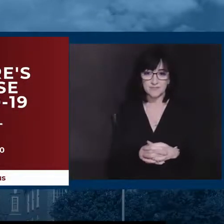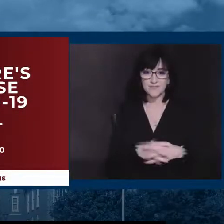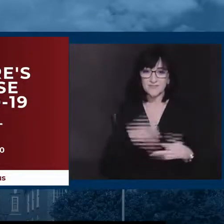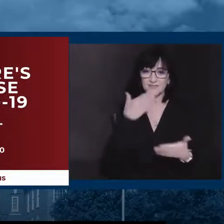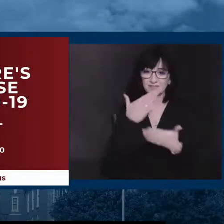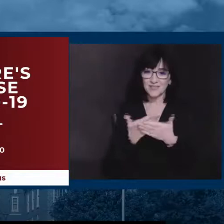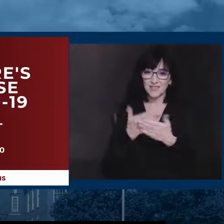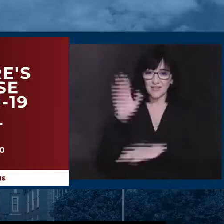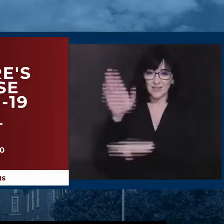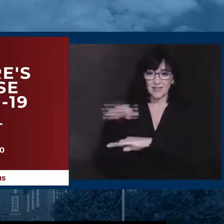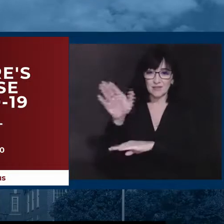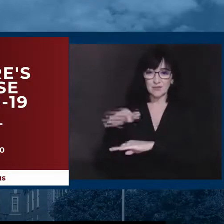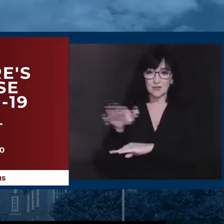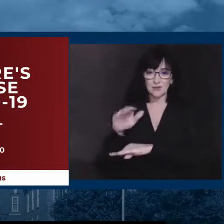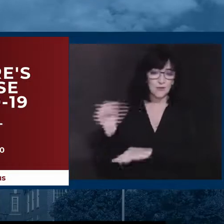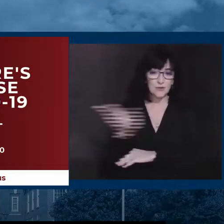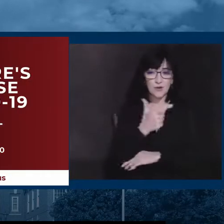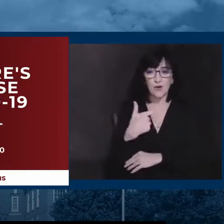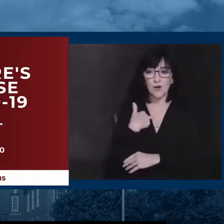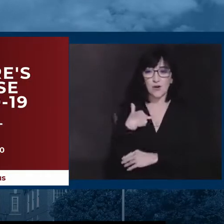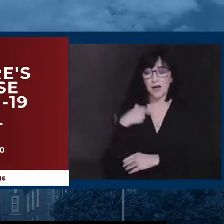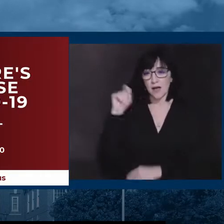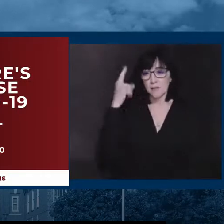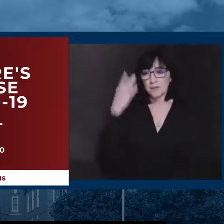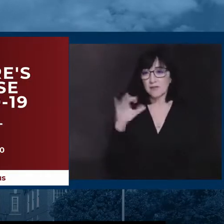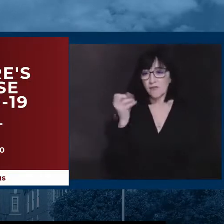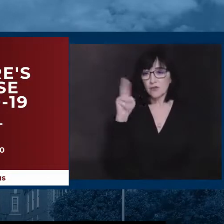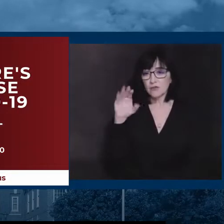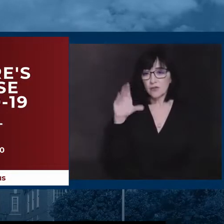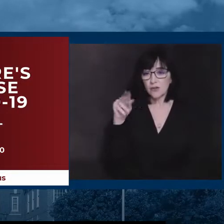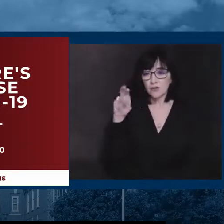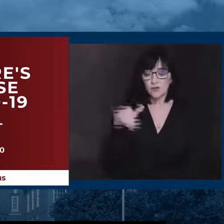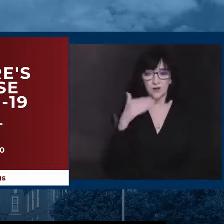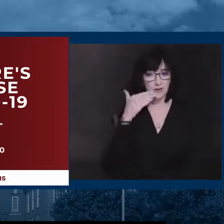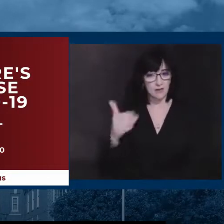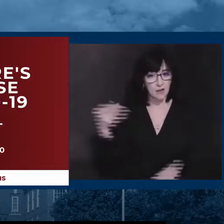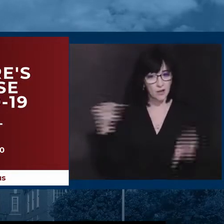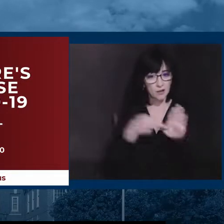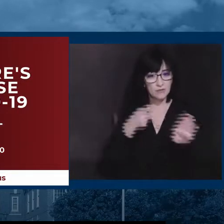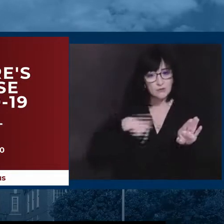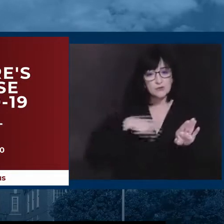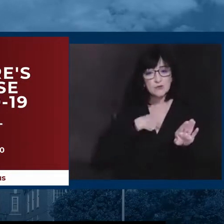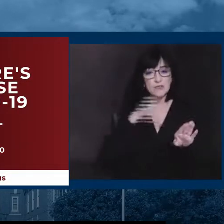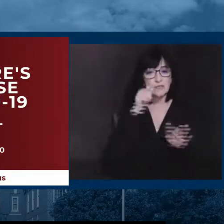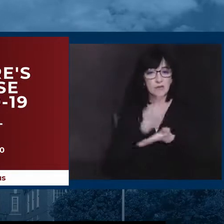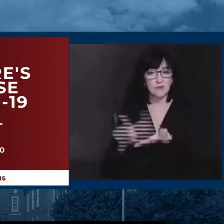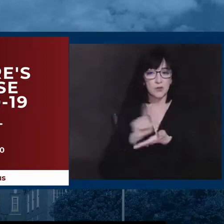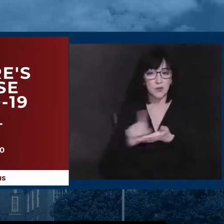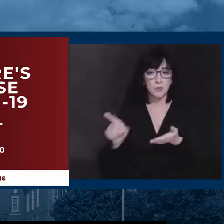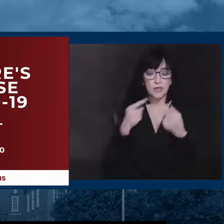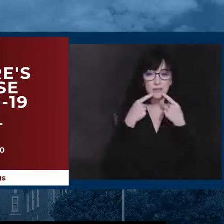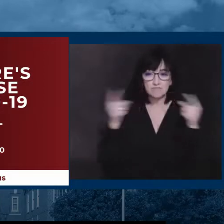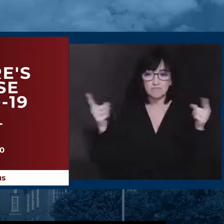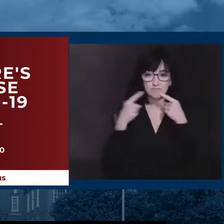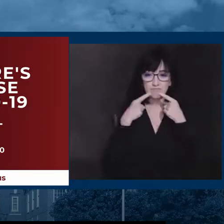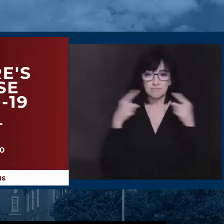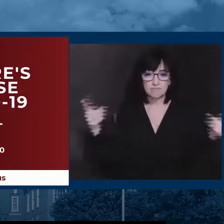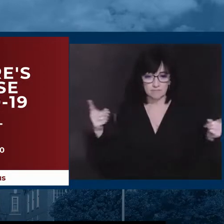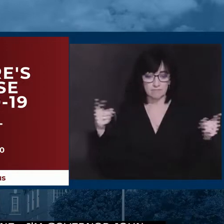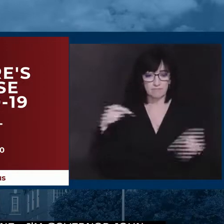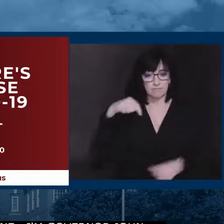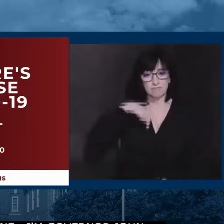Good afternoon, everyone. I'm Governor John Carney. Thank you for joining us once again for our weekly press conference on Delaware's response